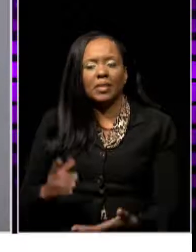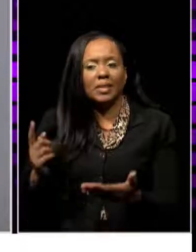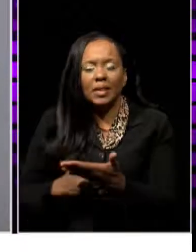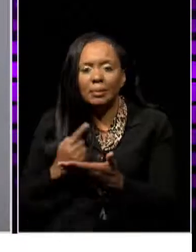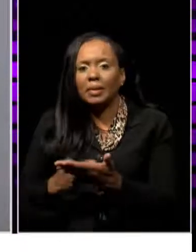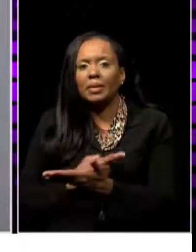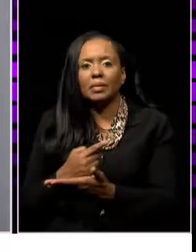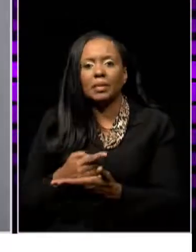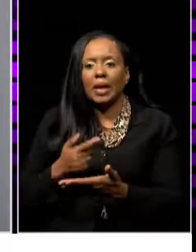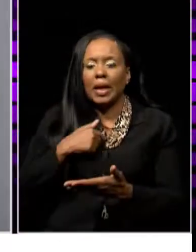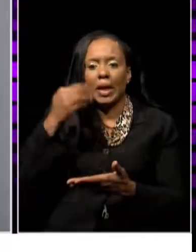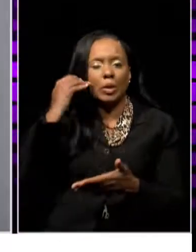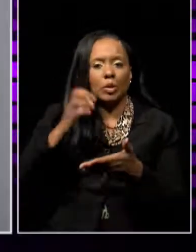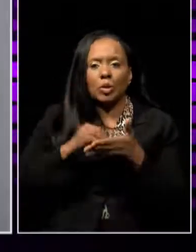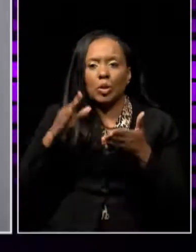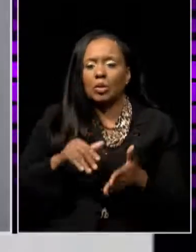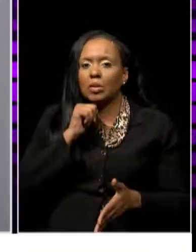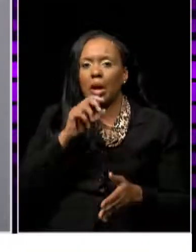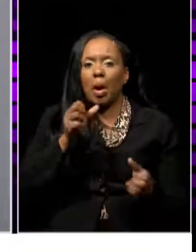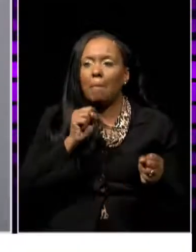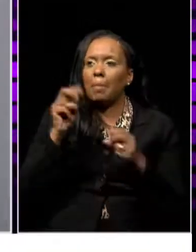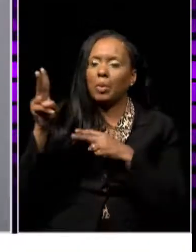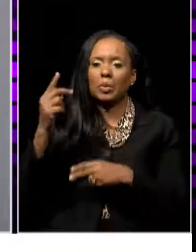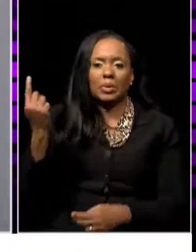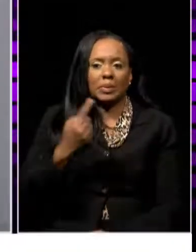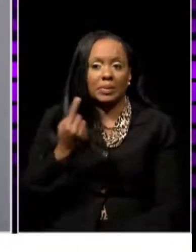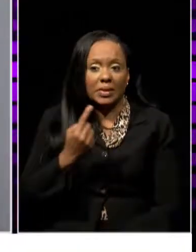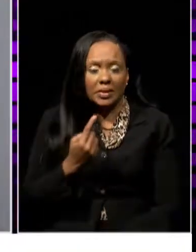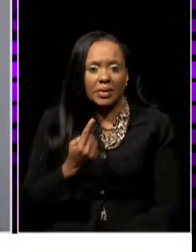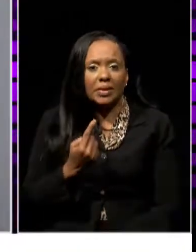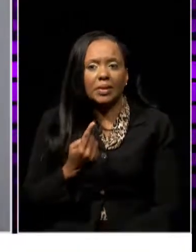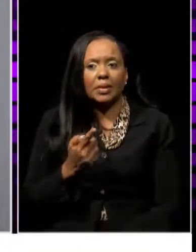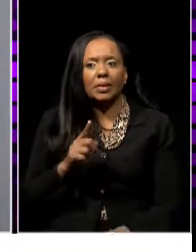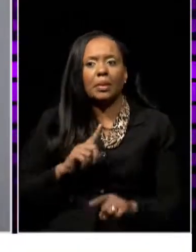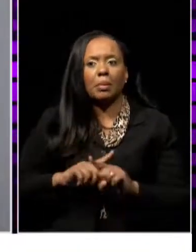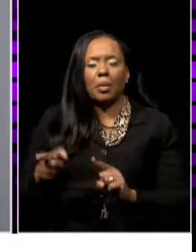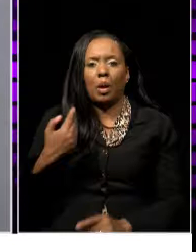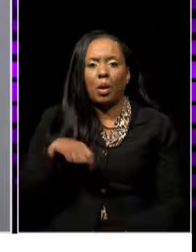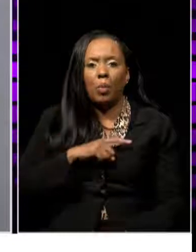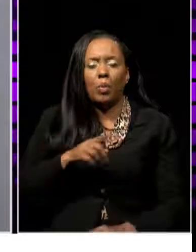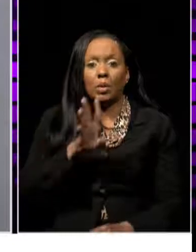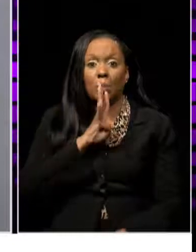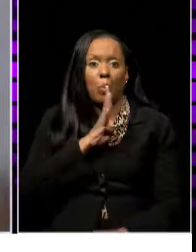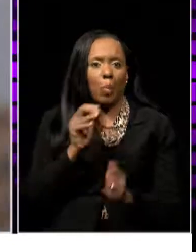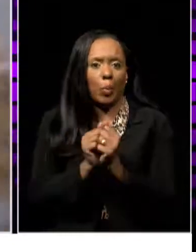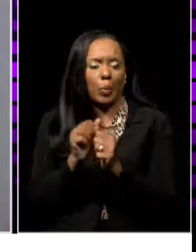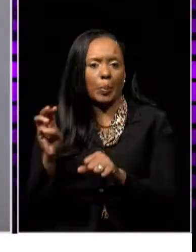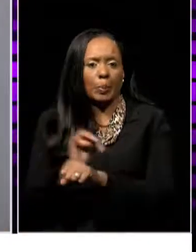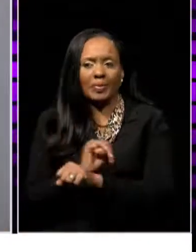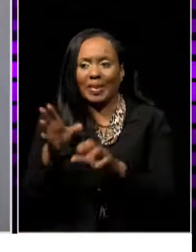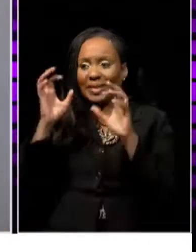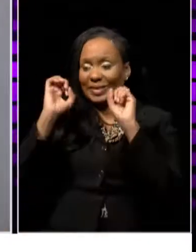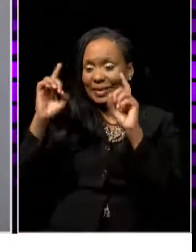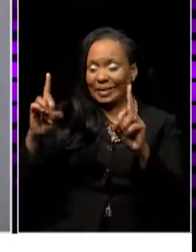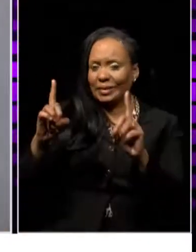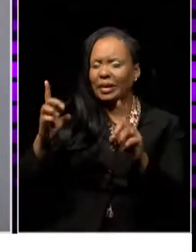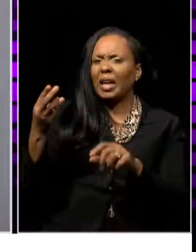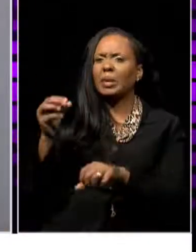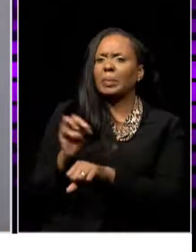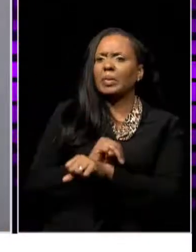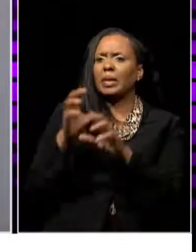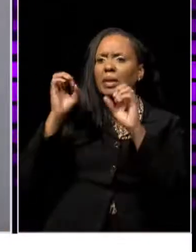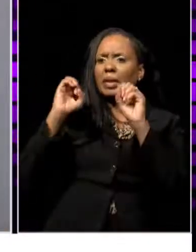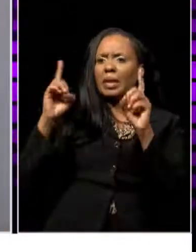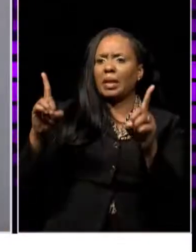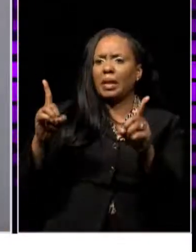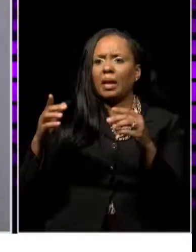So what we've been doing is we've spoken to the ministry, and the ministry has put in something called a